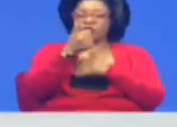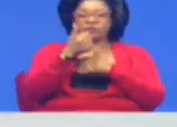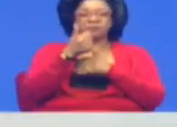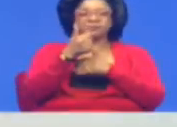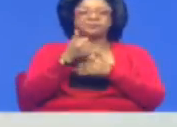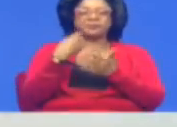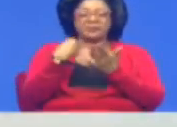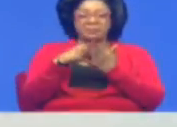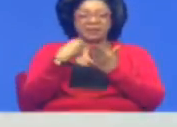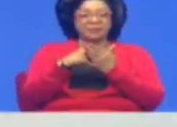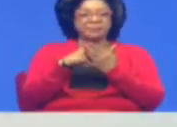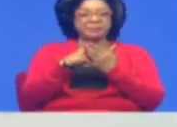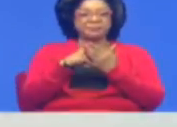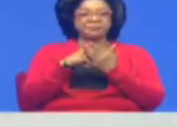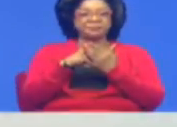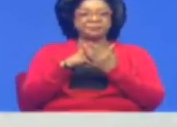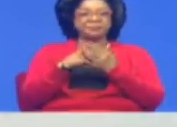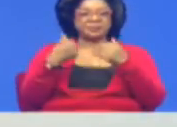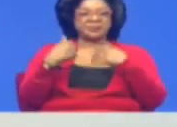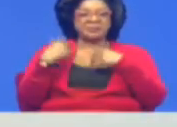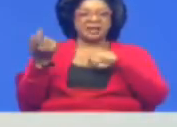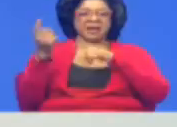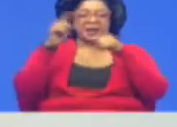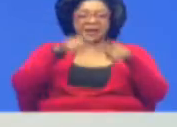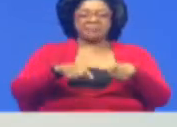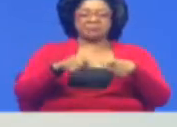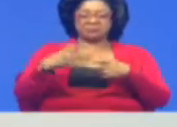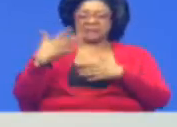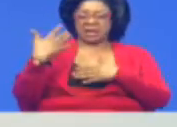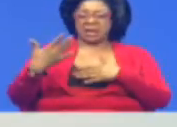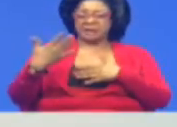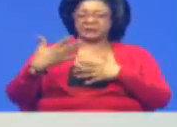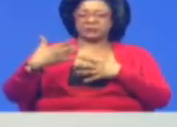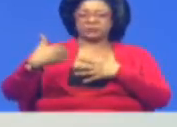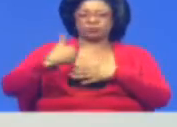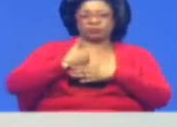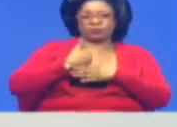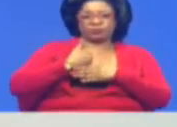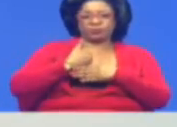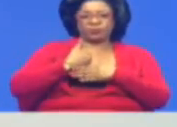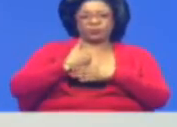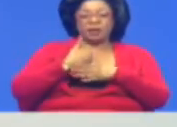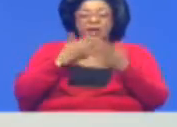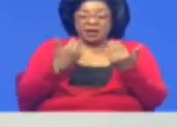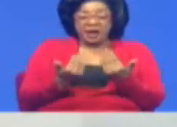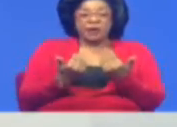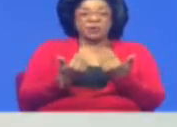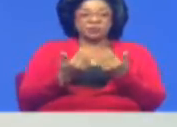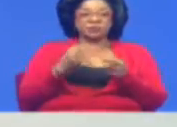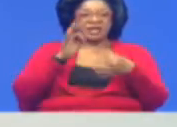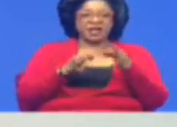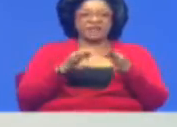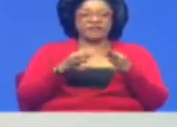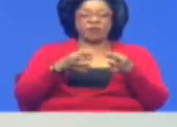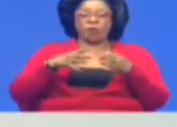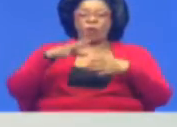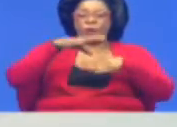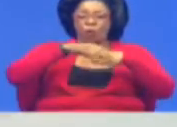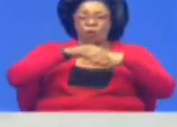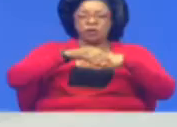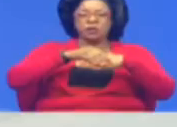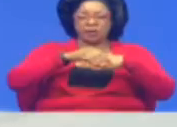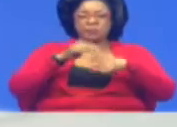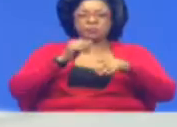hospitals. Nilikuja kama mkono wa right, kama imejikunja. Sai, ukimshika anaweza shika